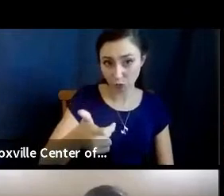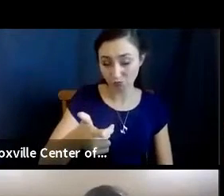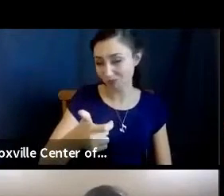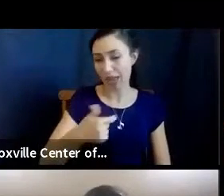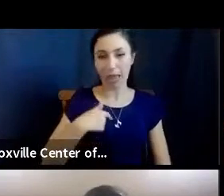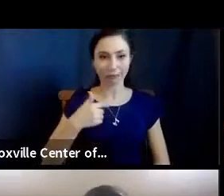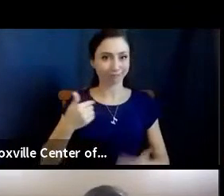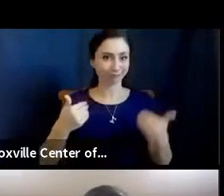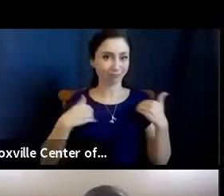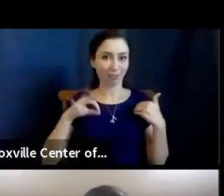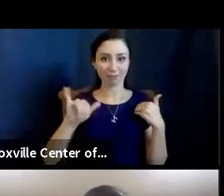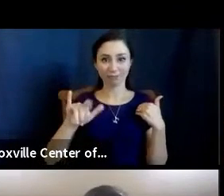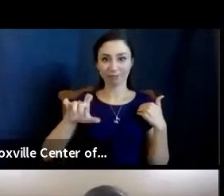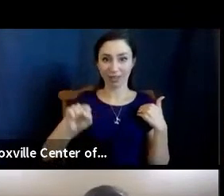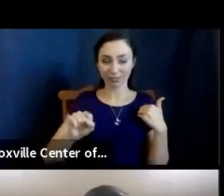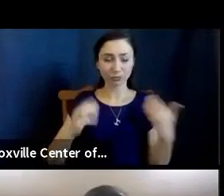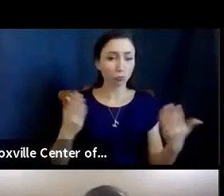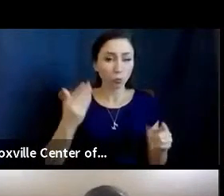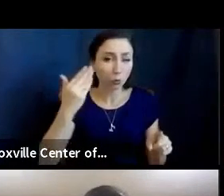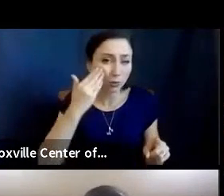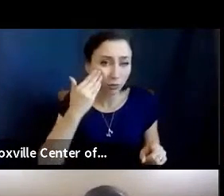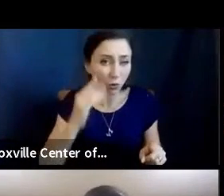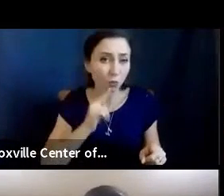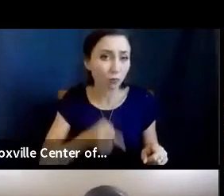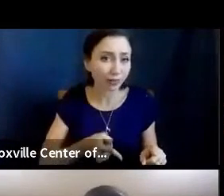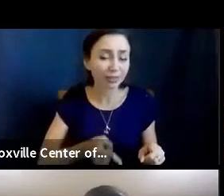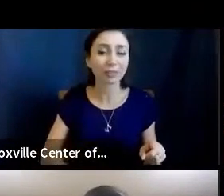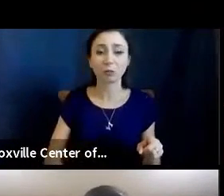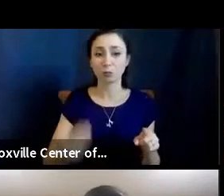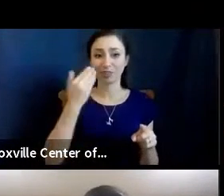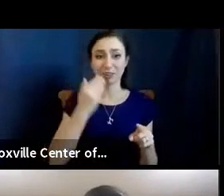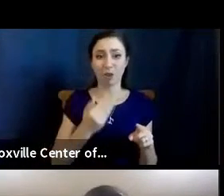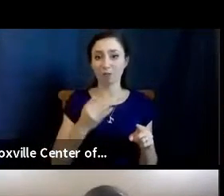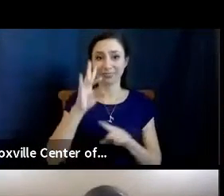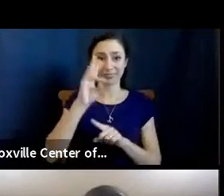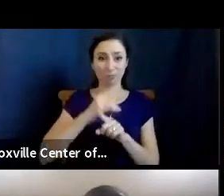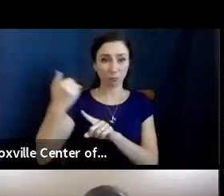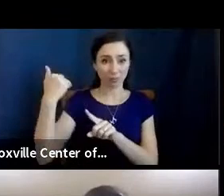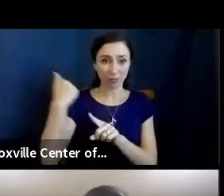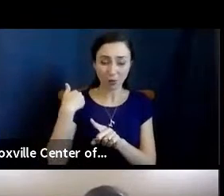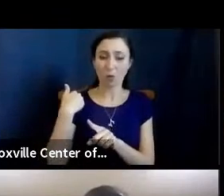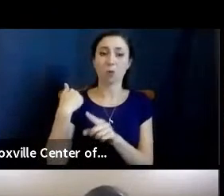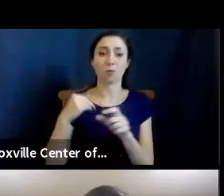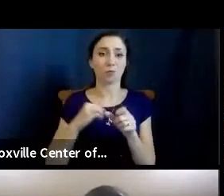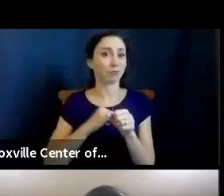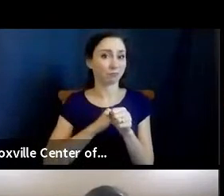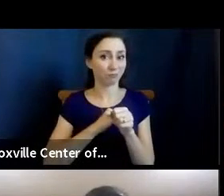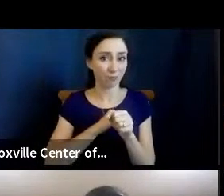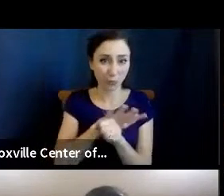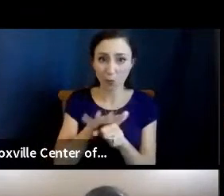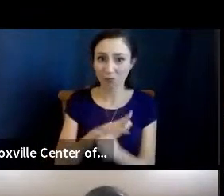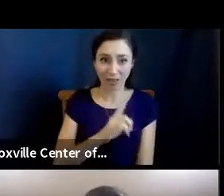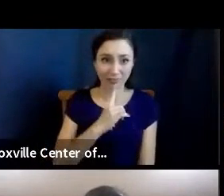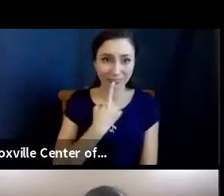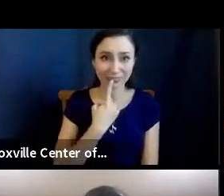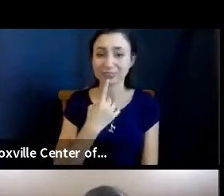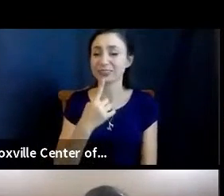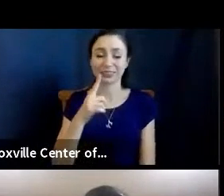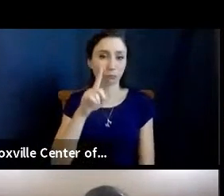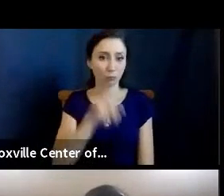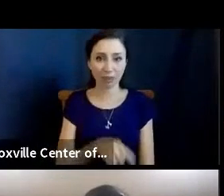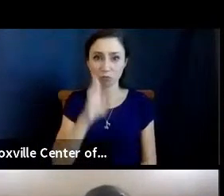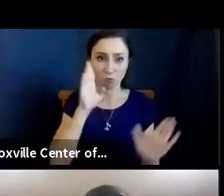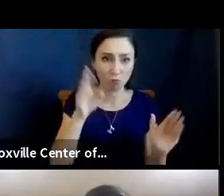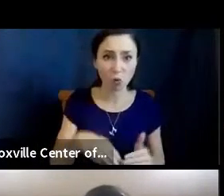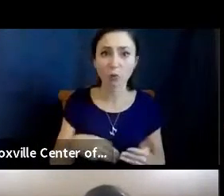know? We know that about 7 months ago, we as a nation began to very rapidly take the threat of COVID-19 very seriously. Over the next few months, there